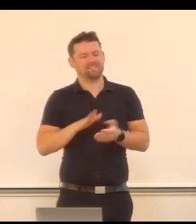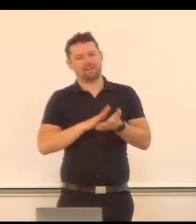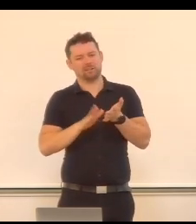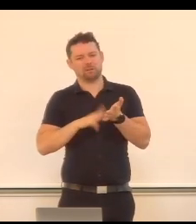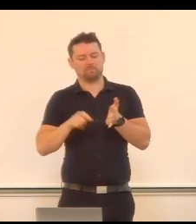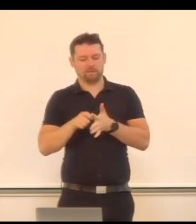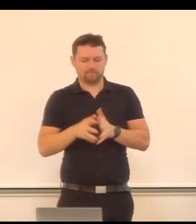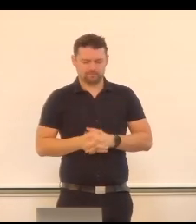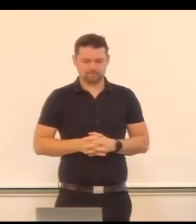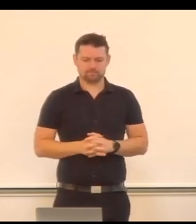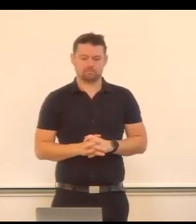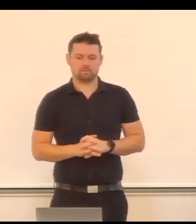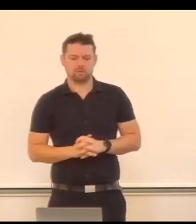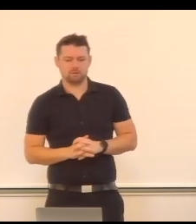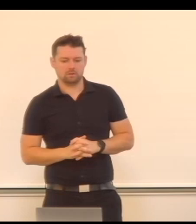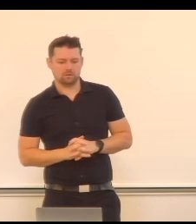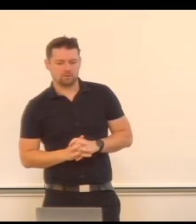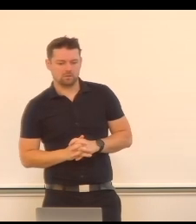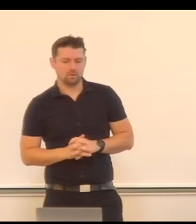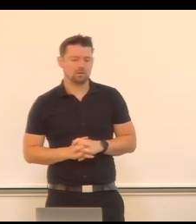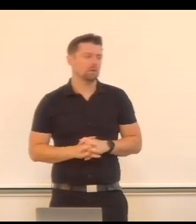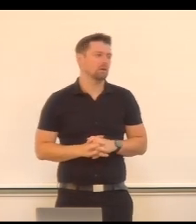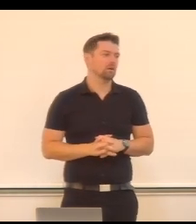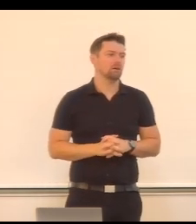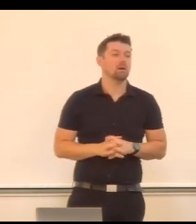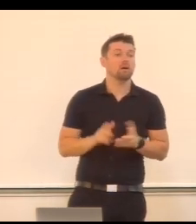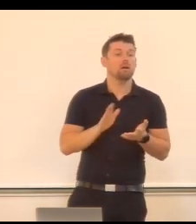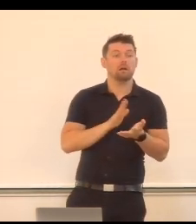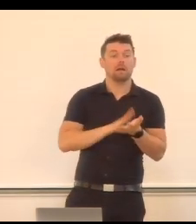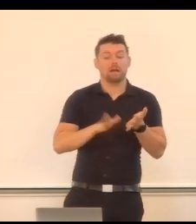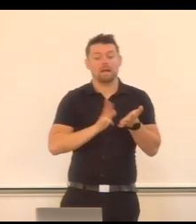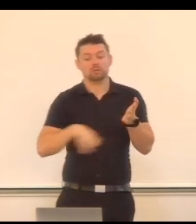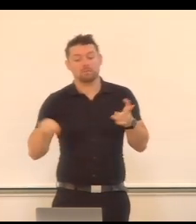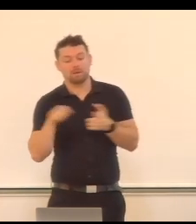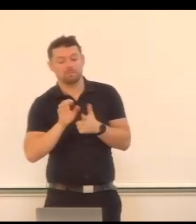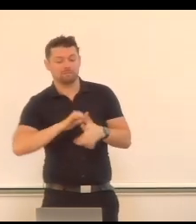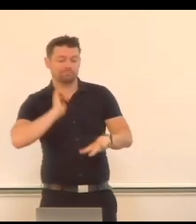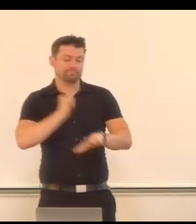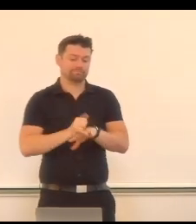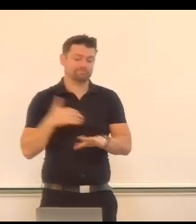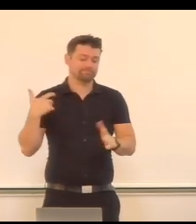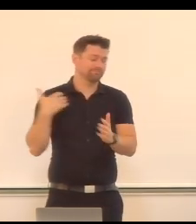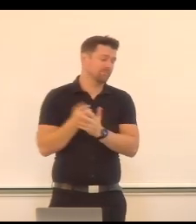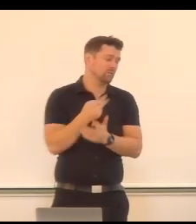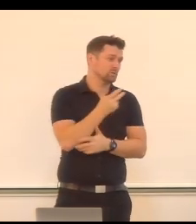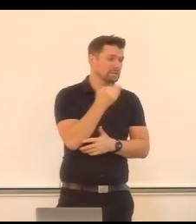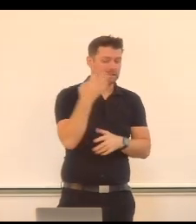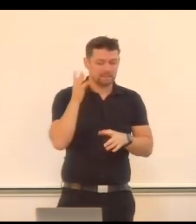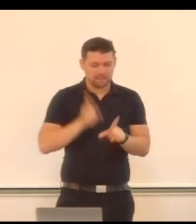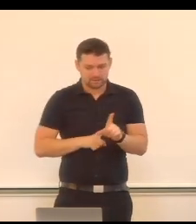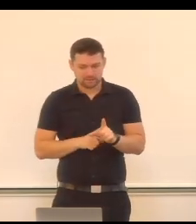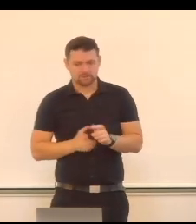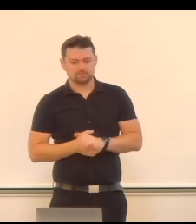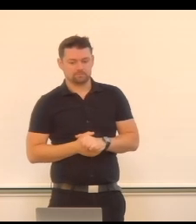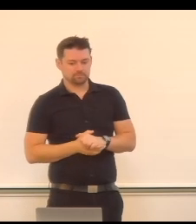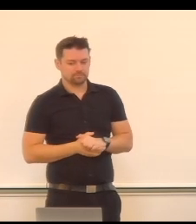So HMP has been going for like 28 years. Pascal Lee manages this facility. He's been